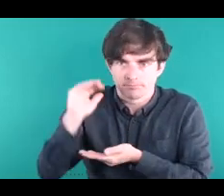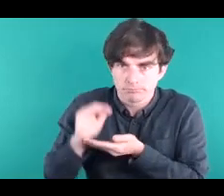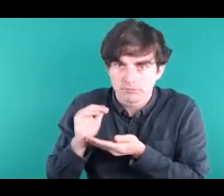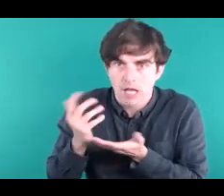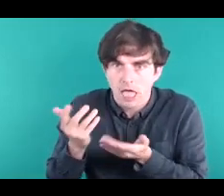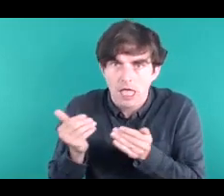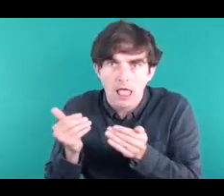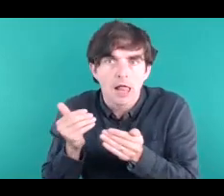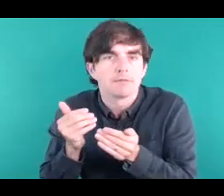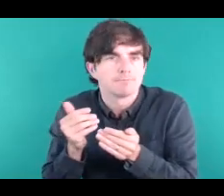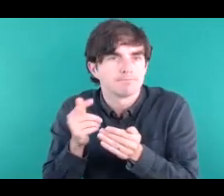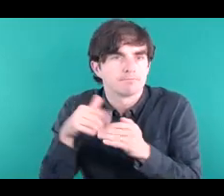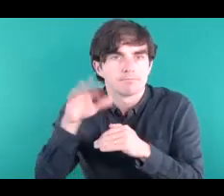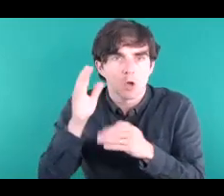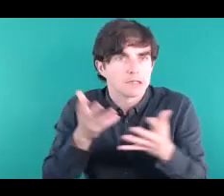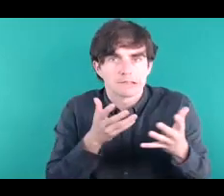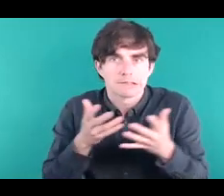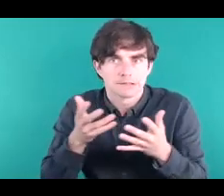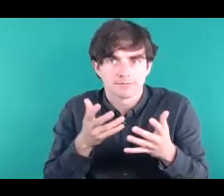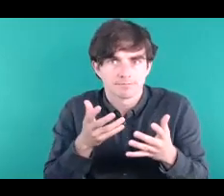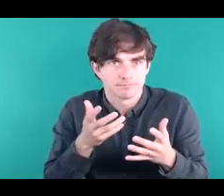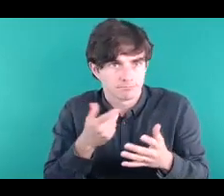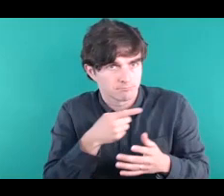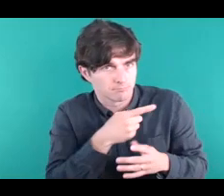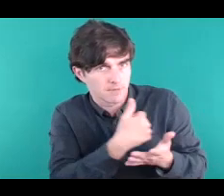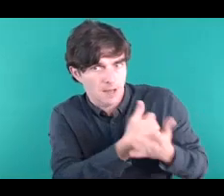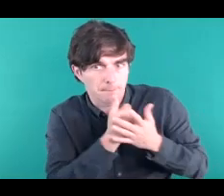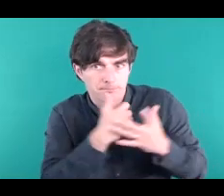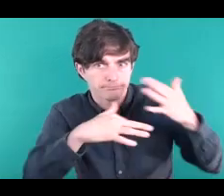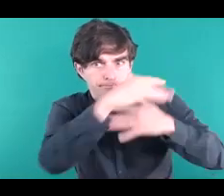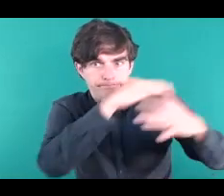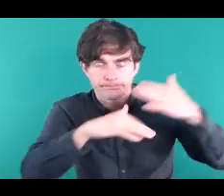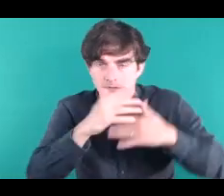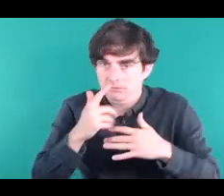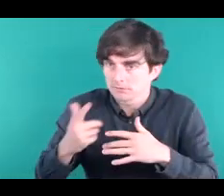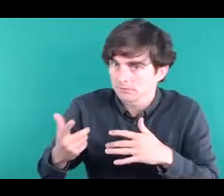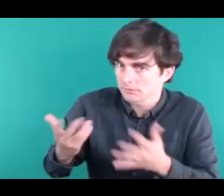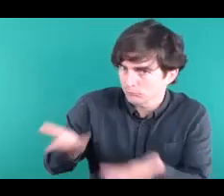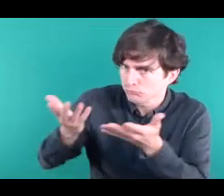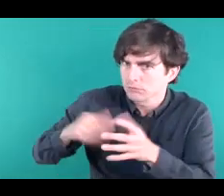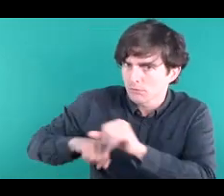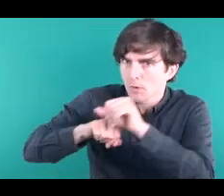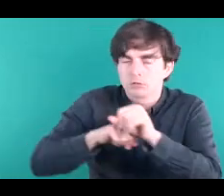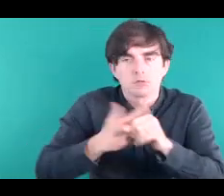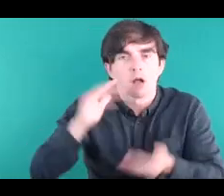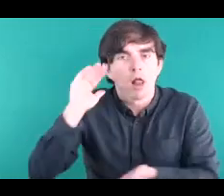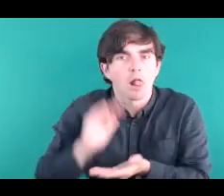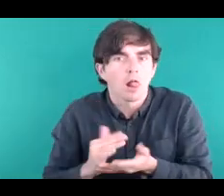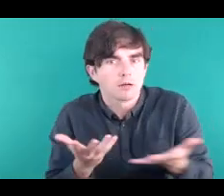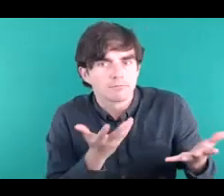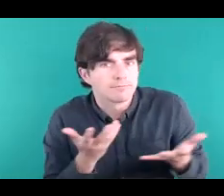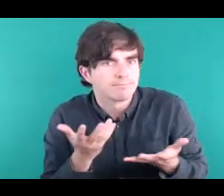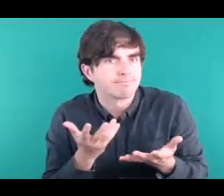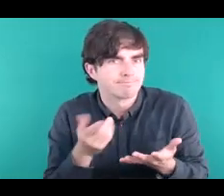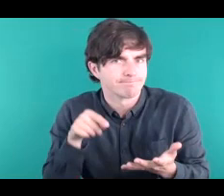what is happening to people with disabilities, but where the next stage is, it's how do we make the